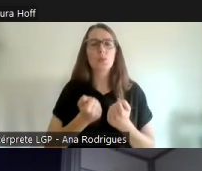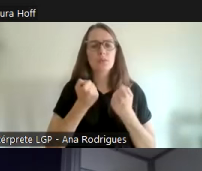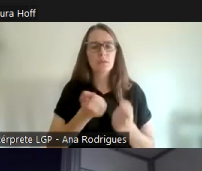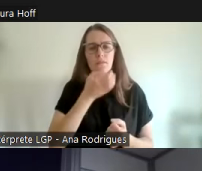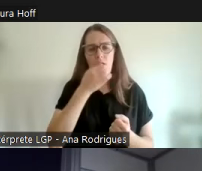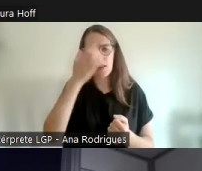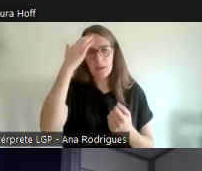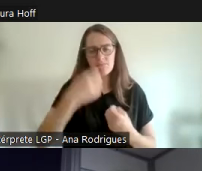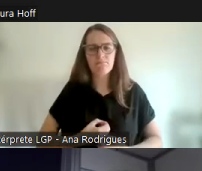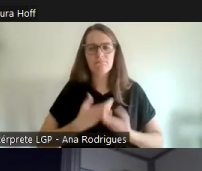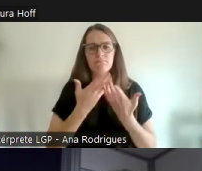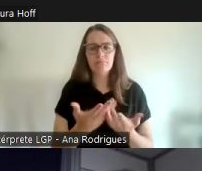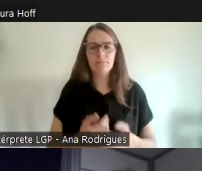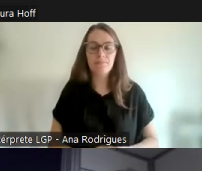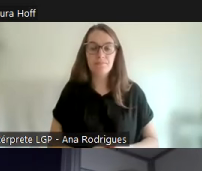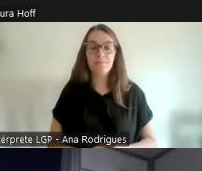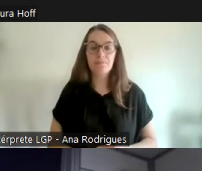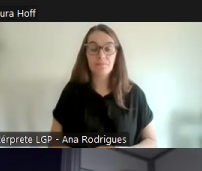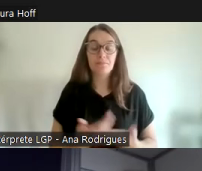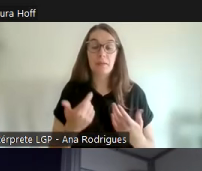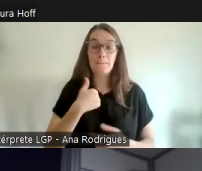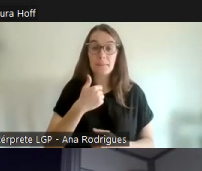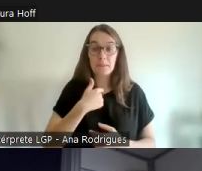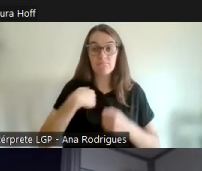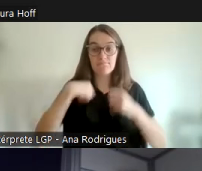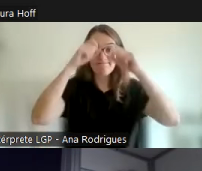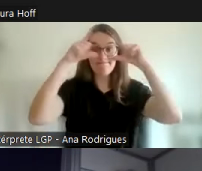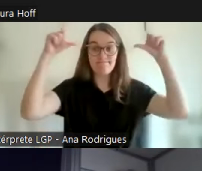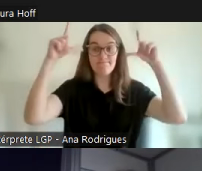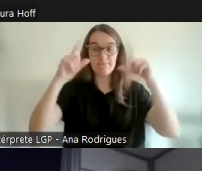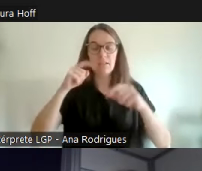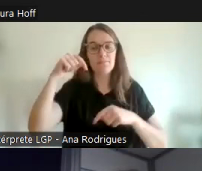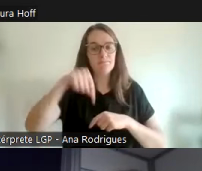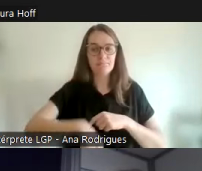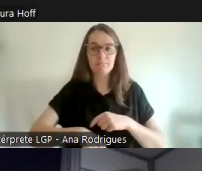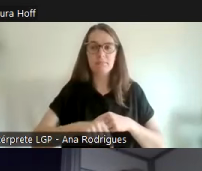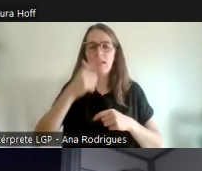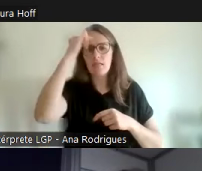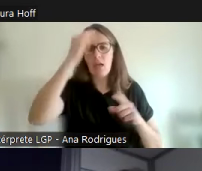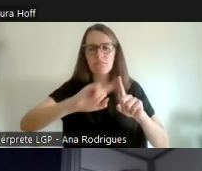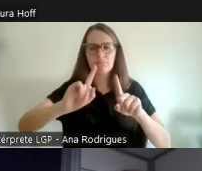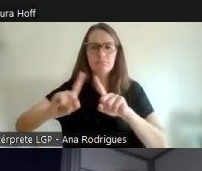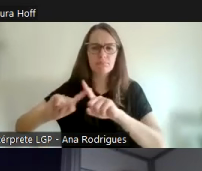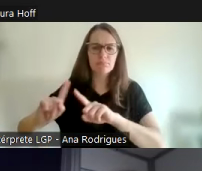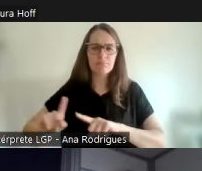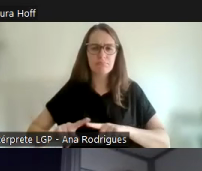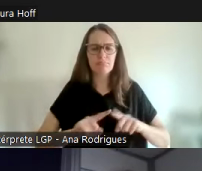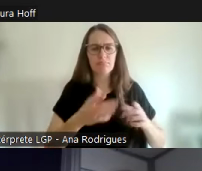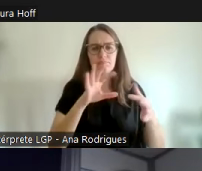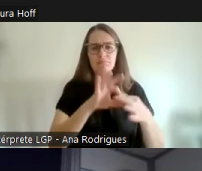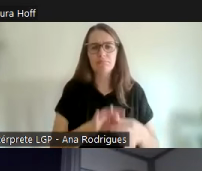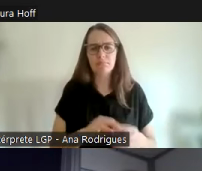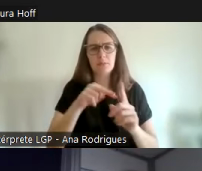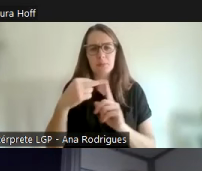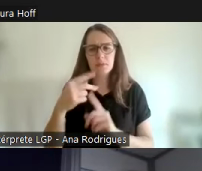mind. So first and foremost, what pops up in my mind are all kinds of different ideas related to tolerance and